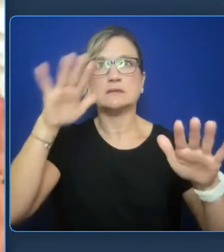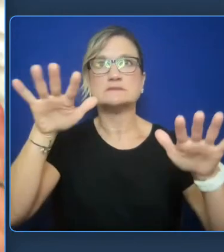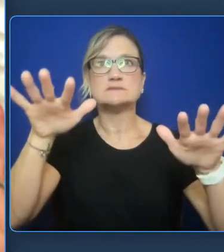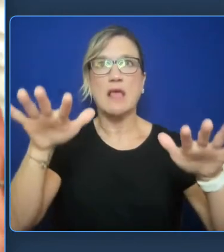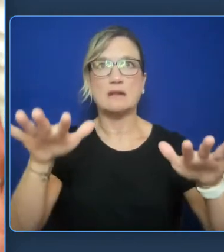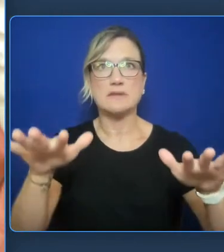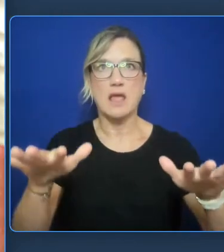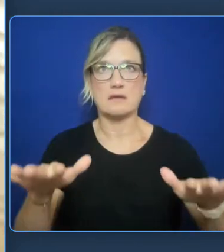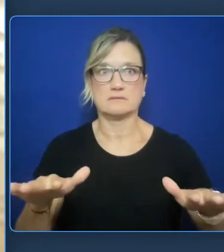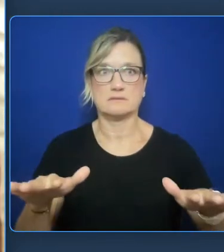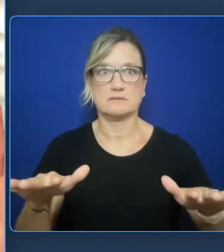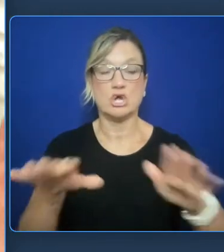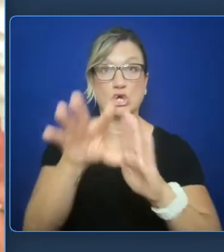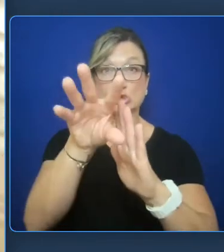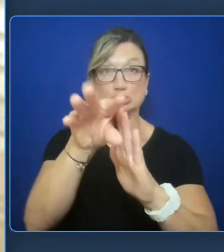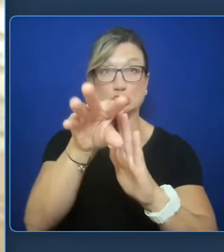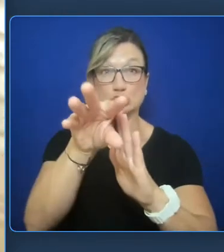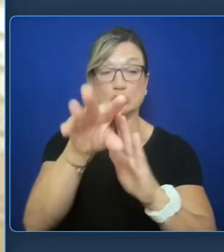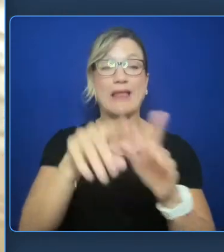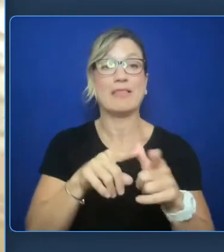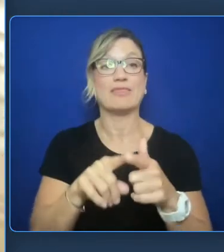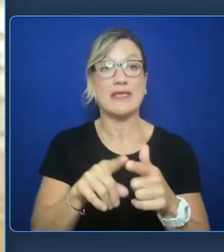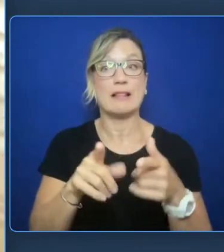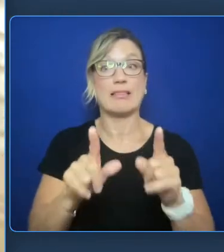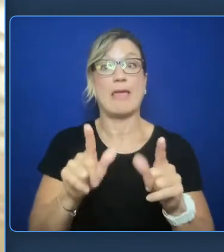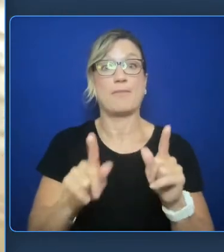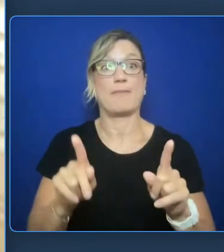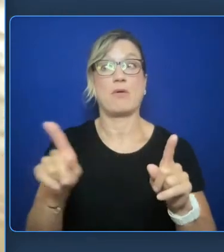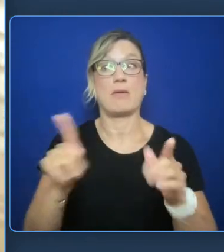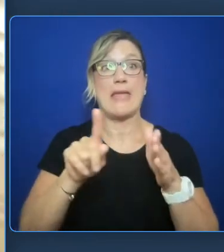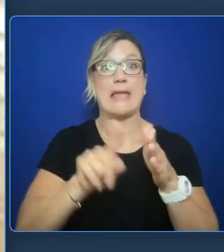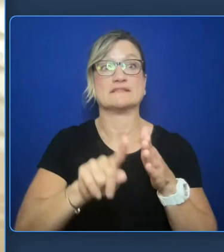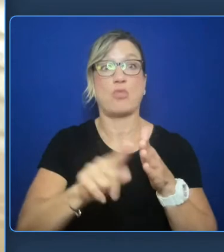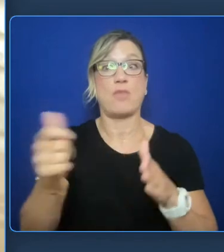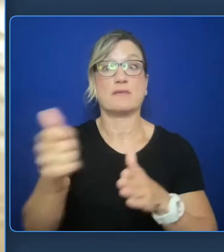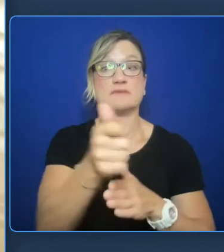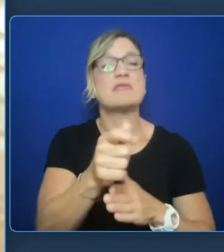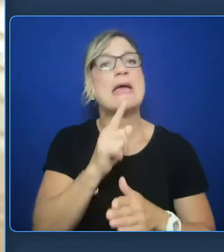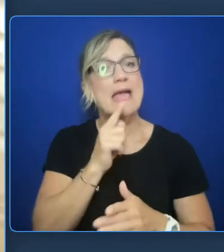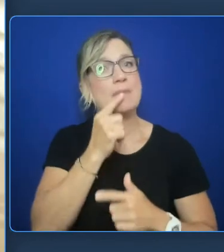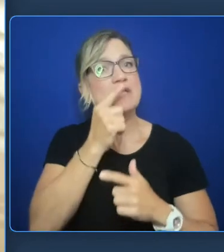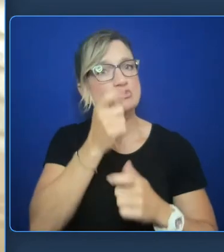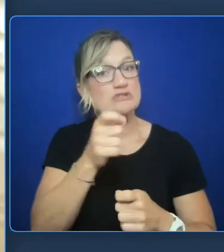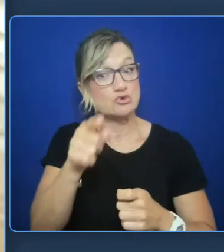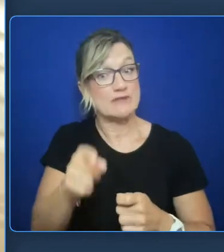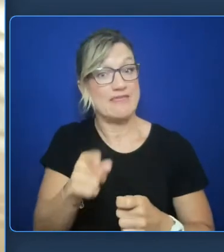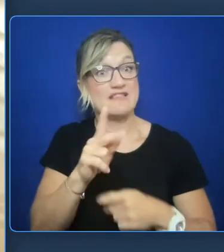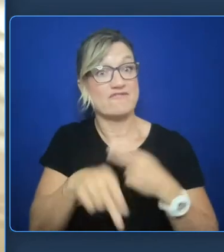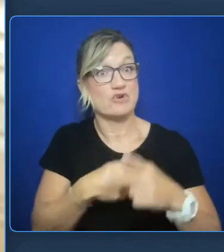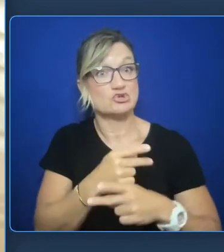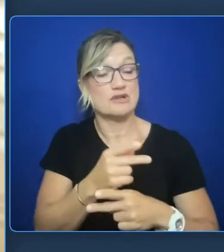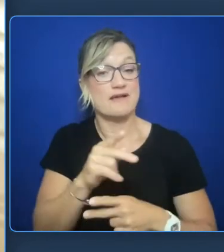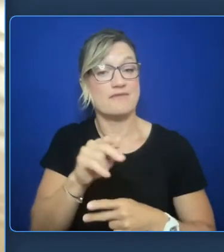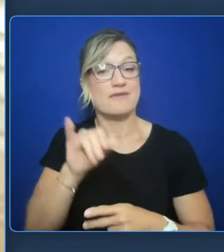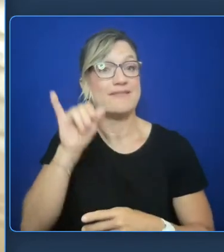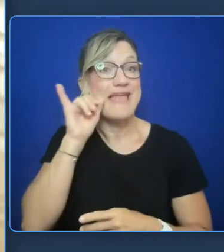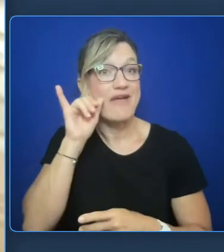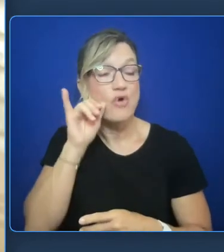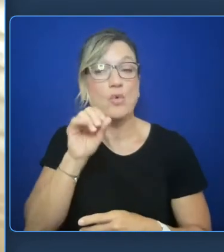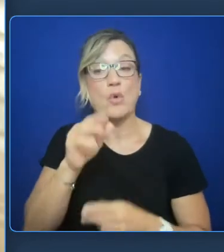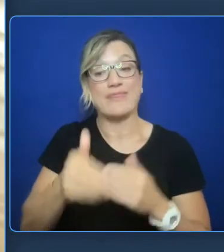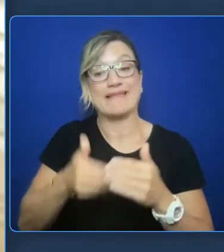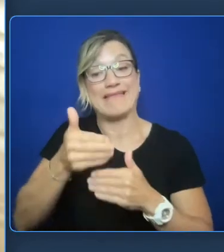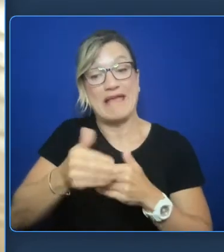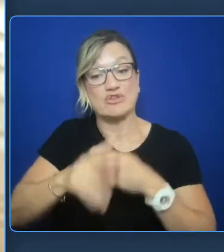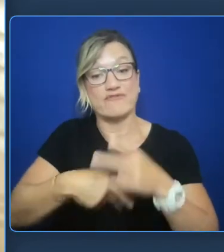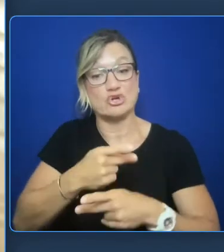just shoot something and let people explore it a little bit more. I'm really interested to see if in this version of the iPhone or the next version